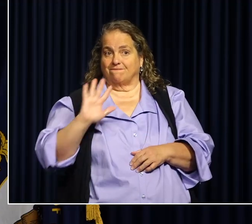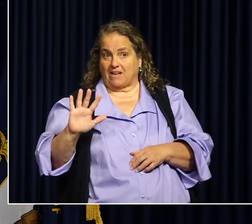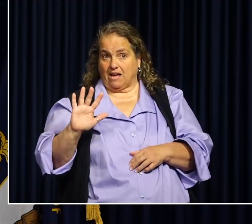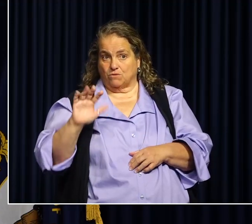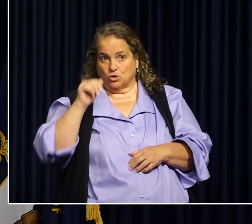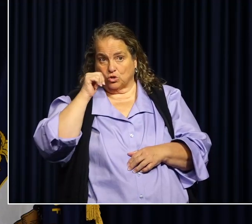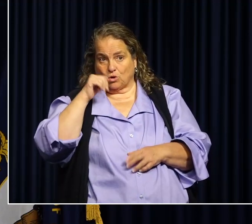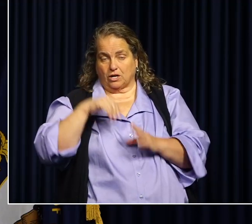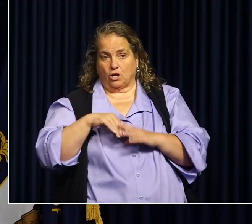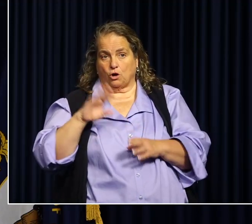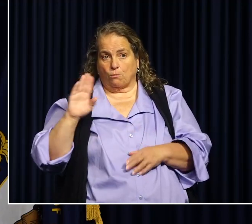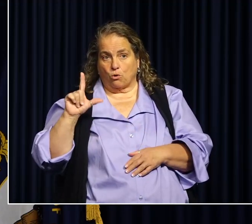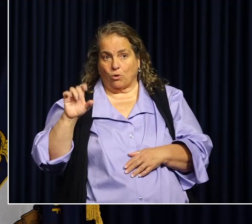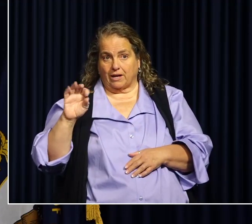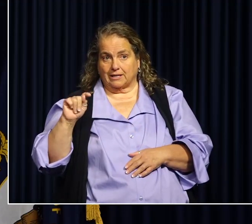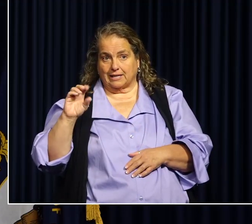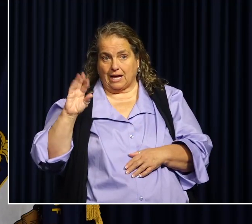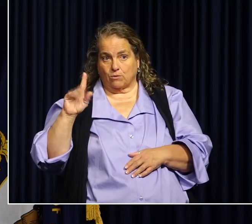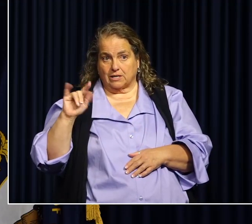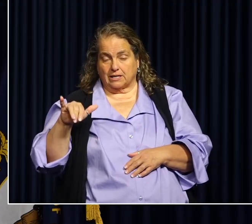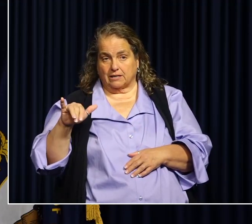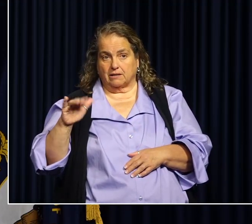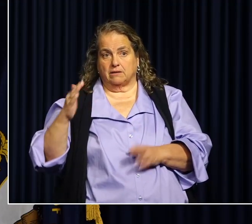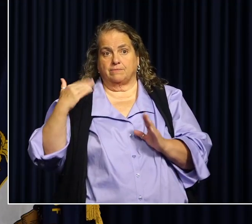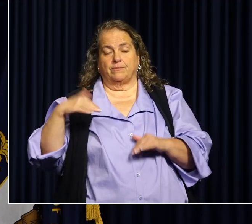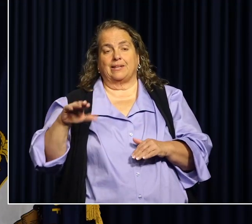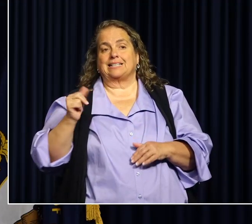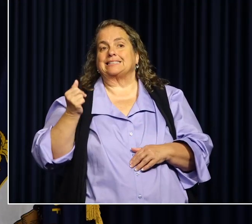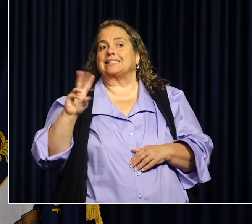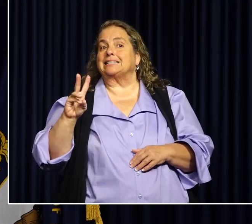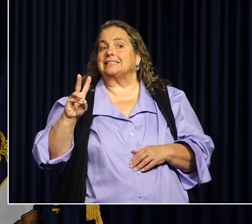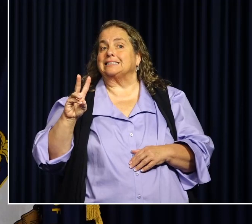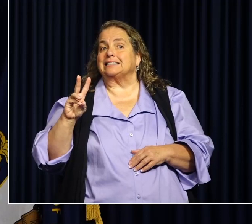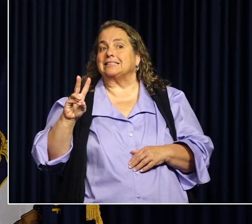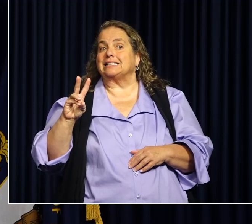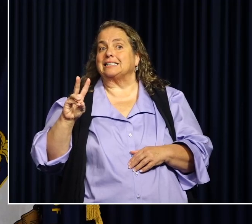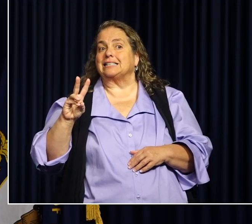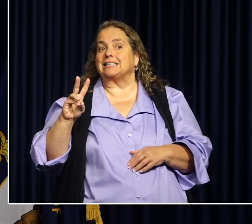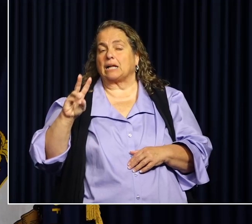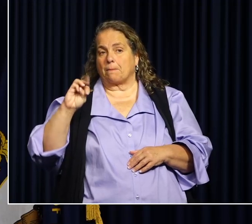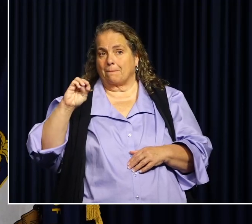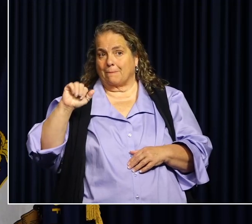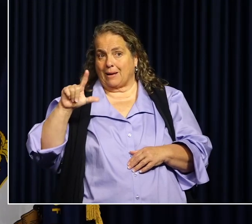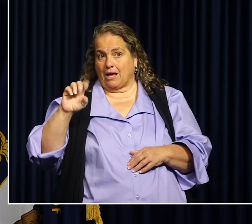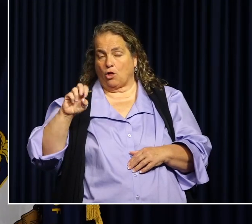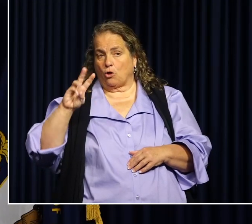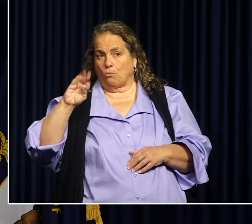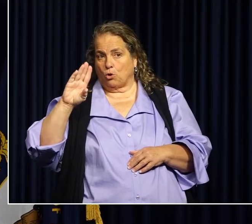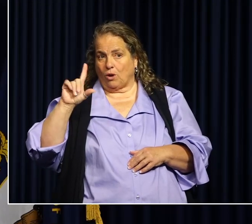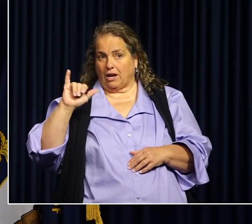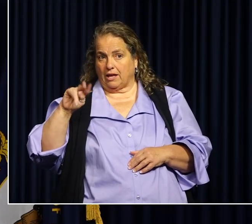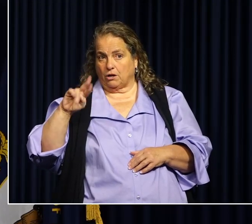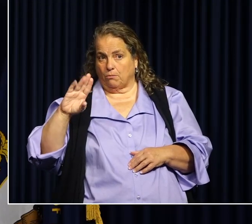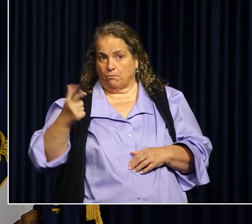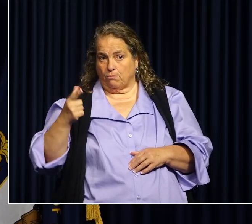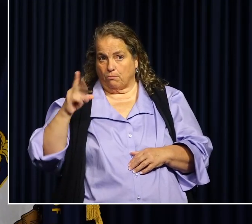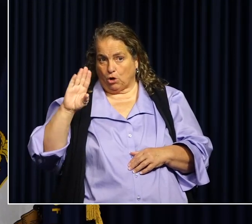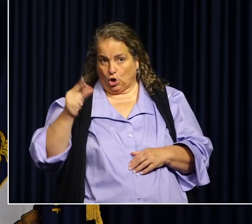girl in Bullitt County, a 16-year-old male in Muhlenberg. So